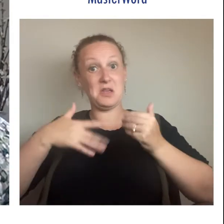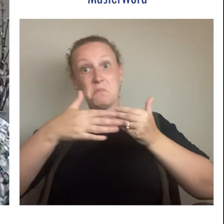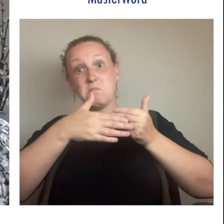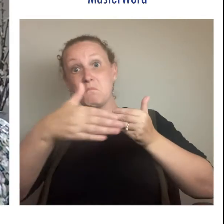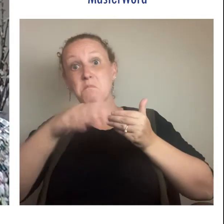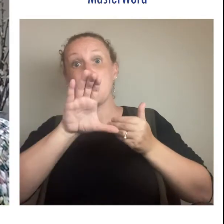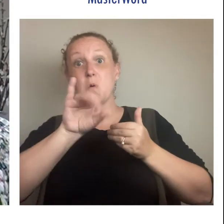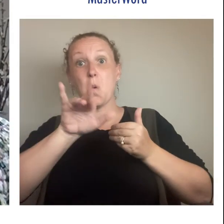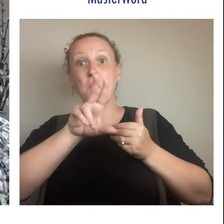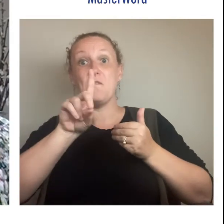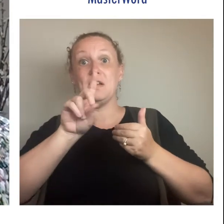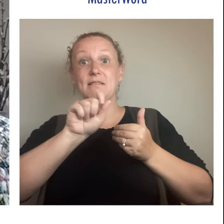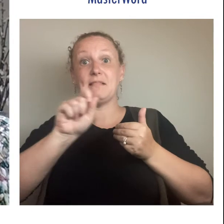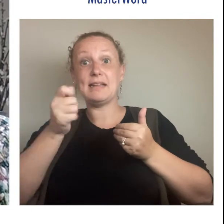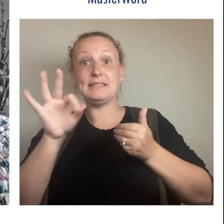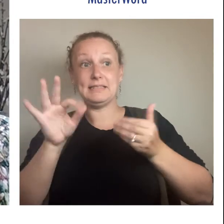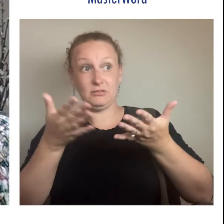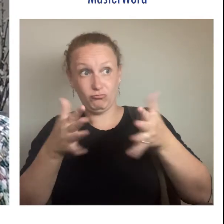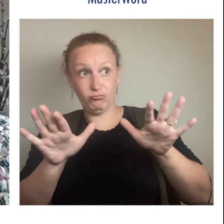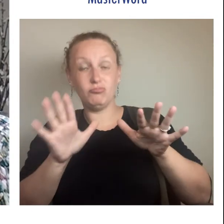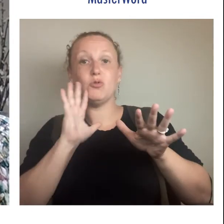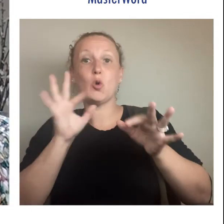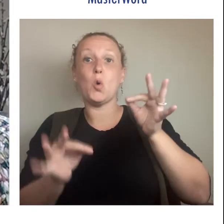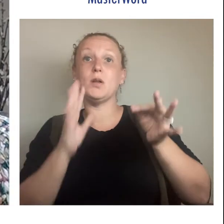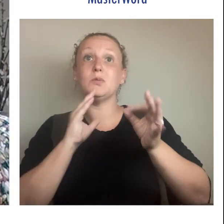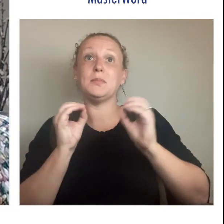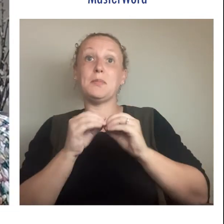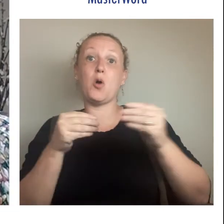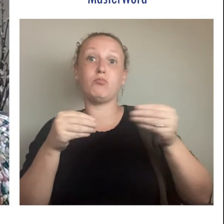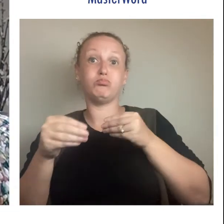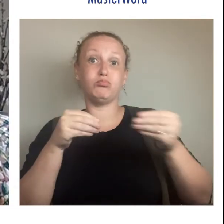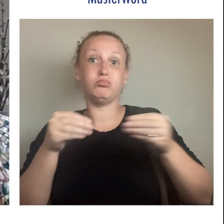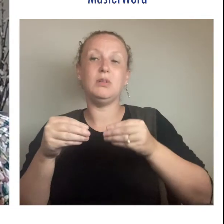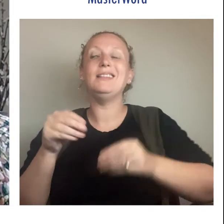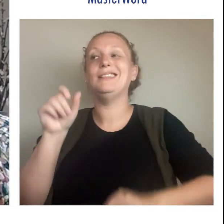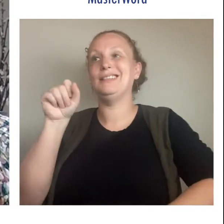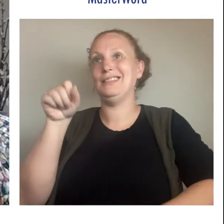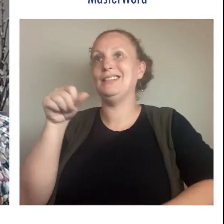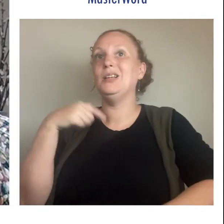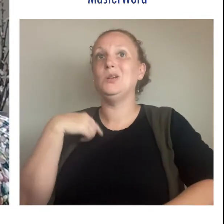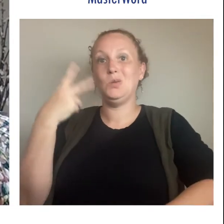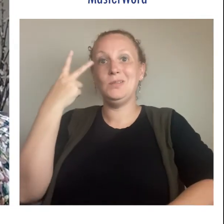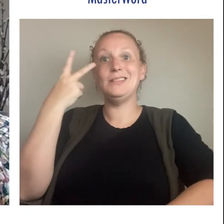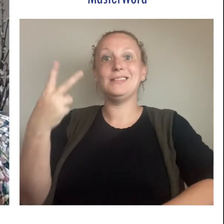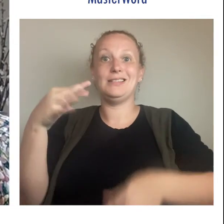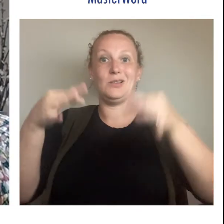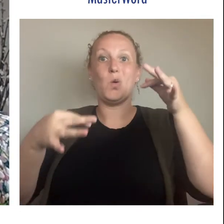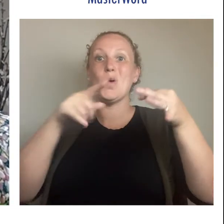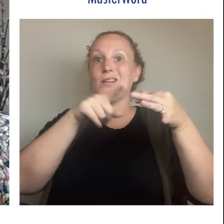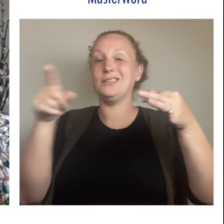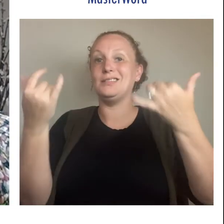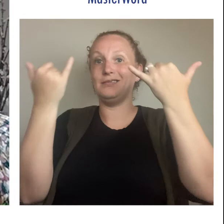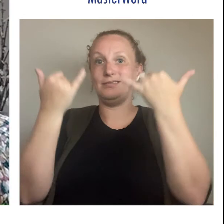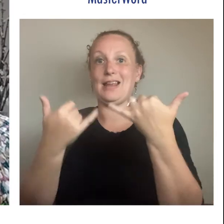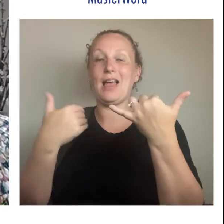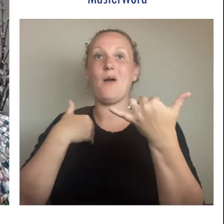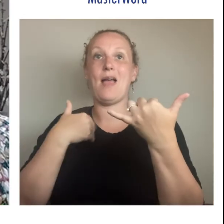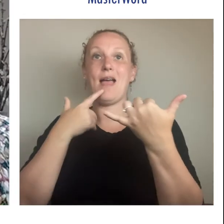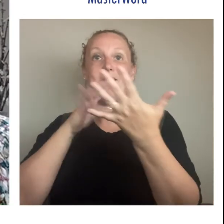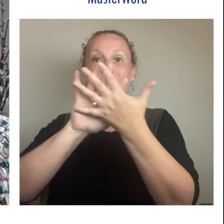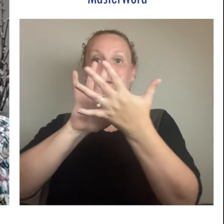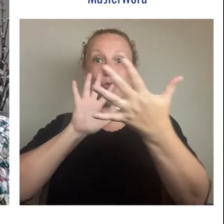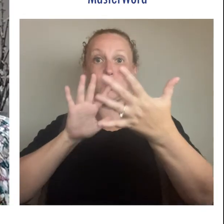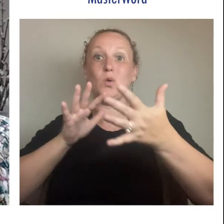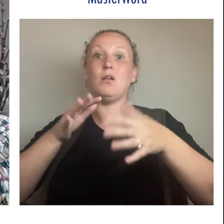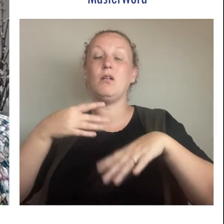moving post-COVID, you think? Yeah, we've seen that courts are now moving towards virtual hearings, and some